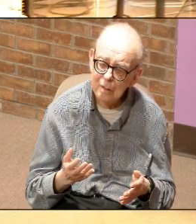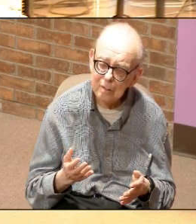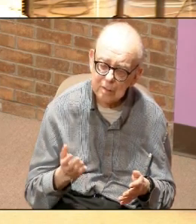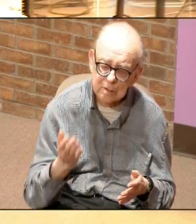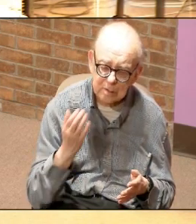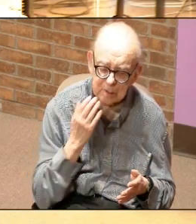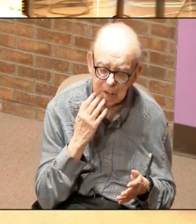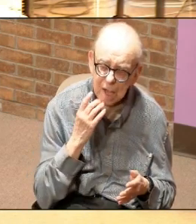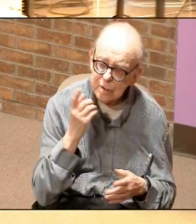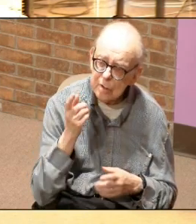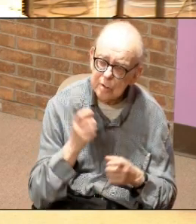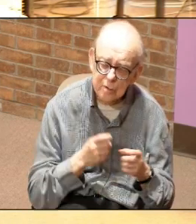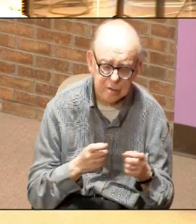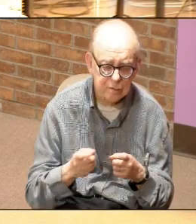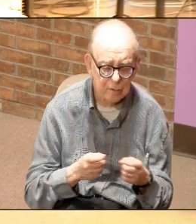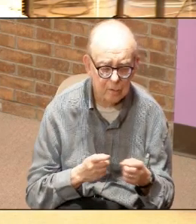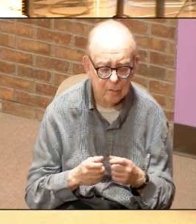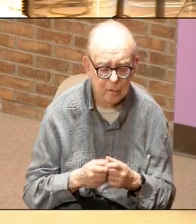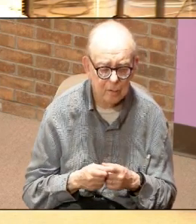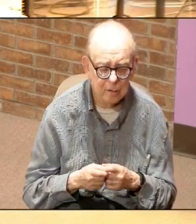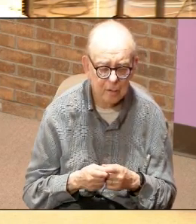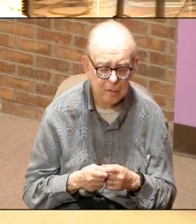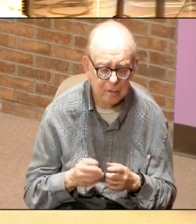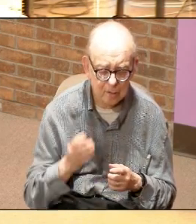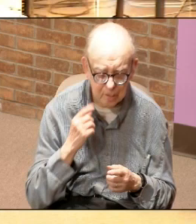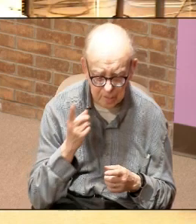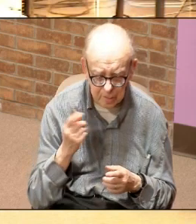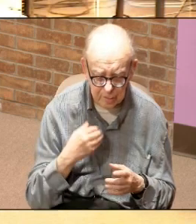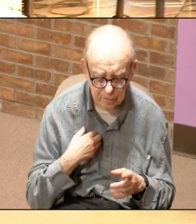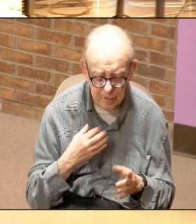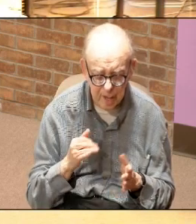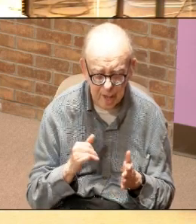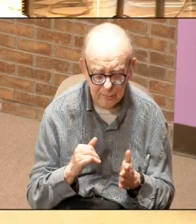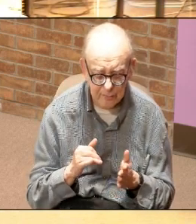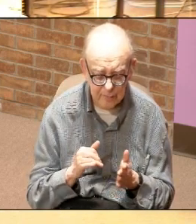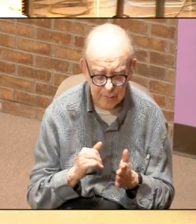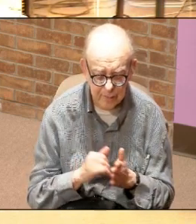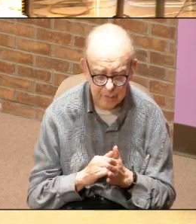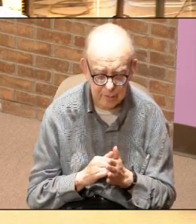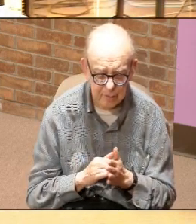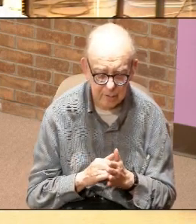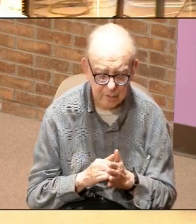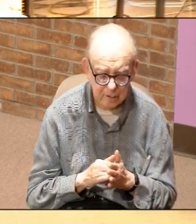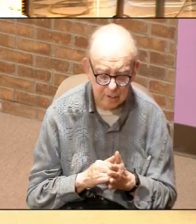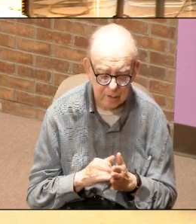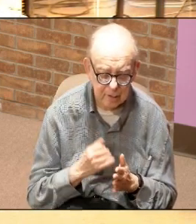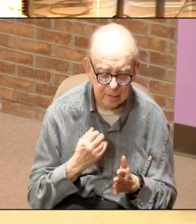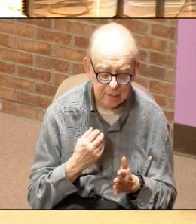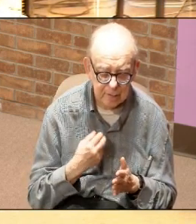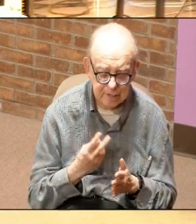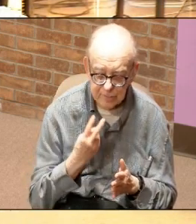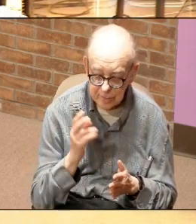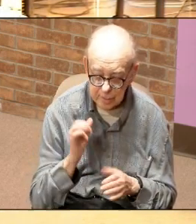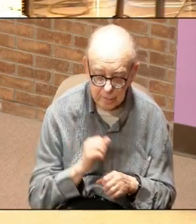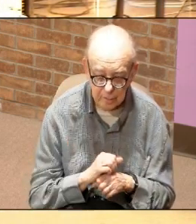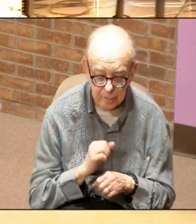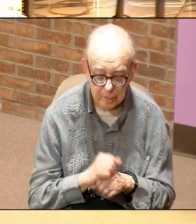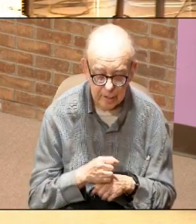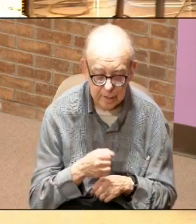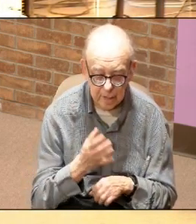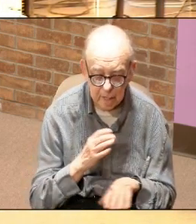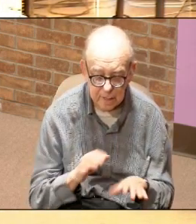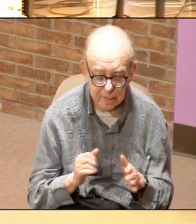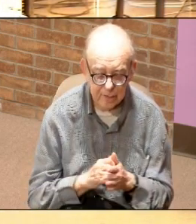I know you're in control. And I know you got this. So let's see you work. And he